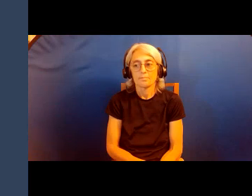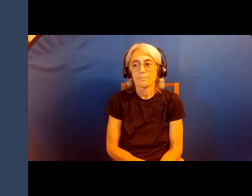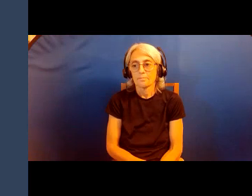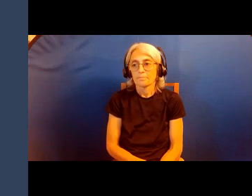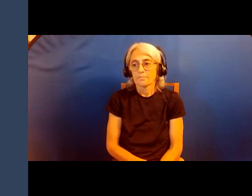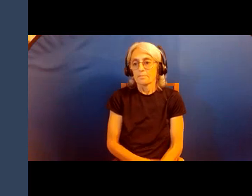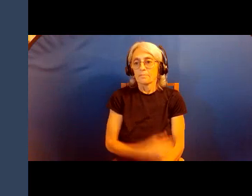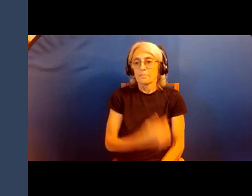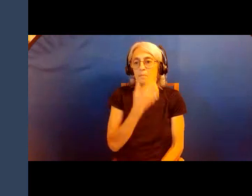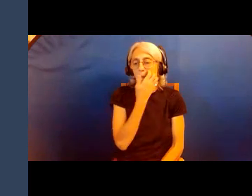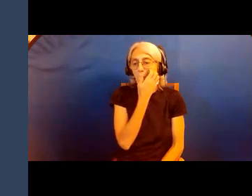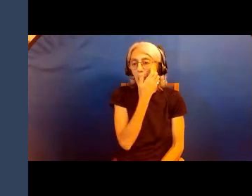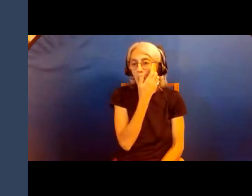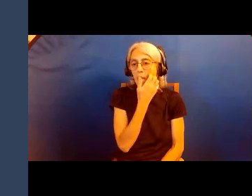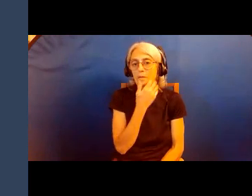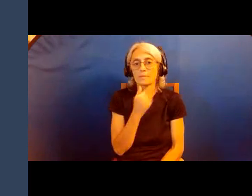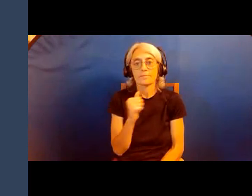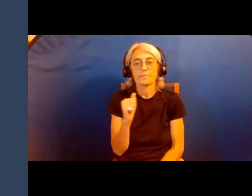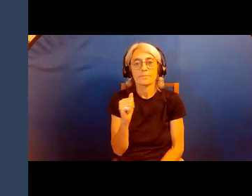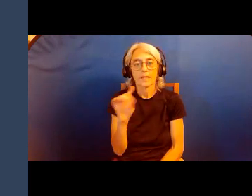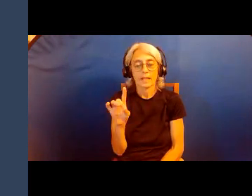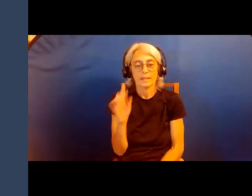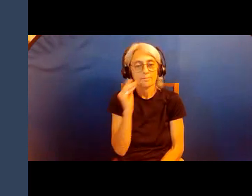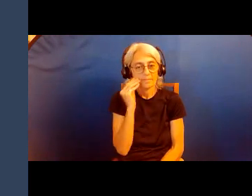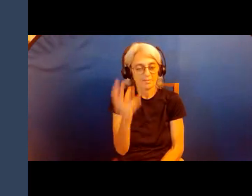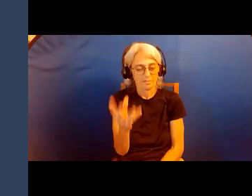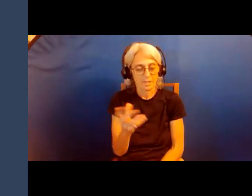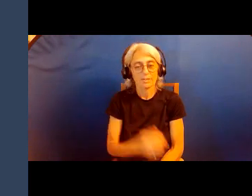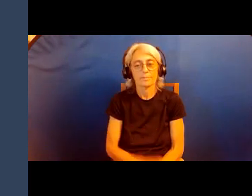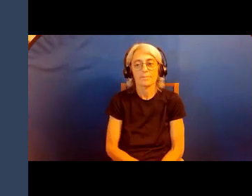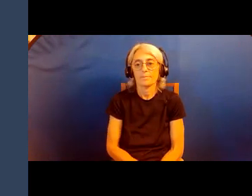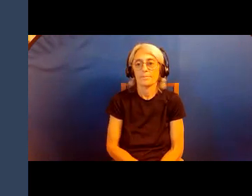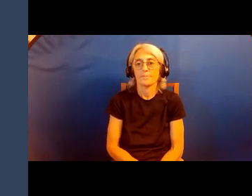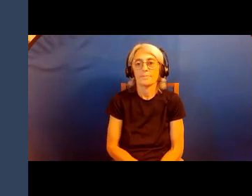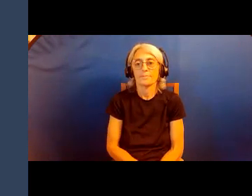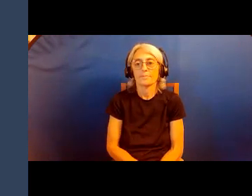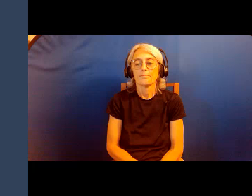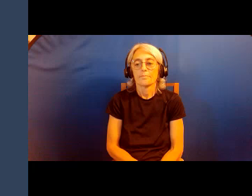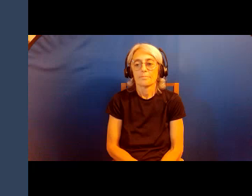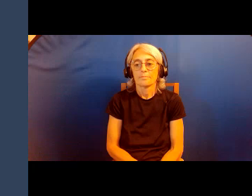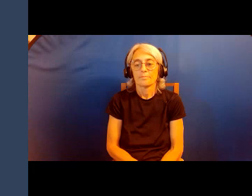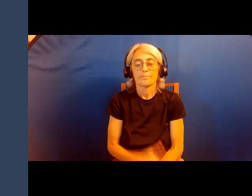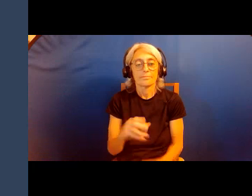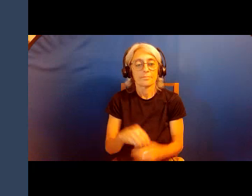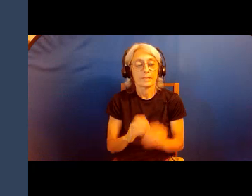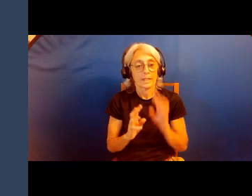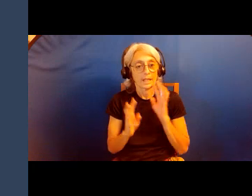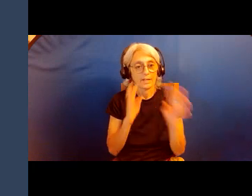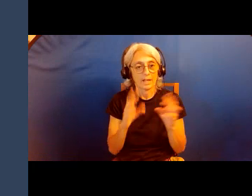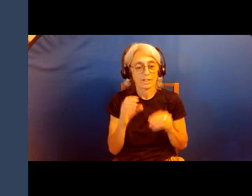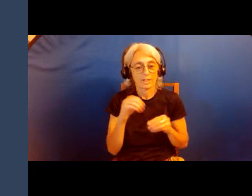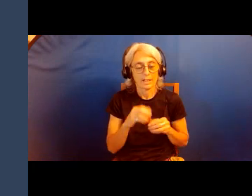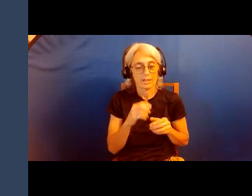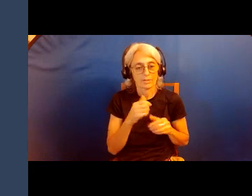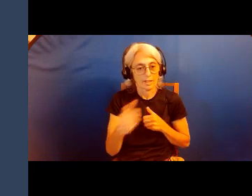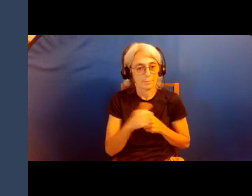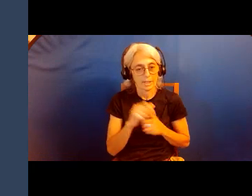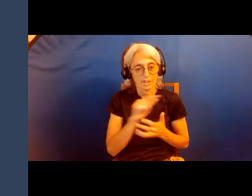Commissioners. Tab 18 is an information item. As part of our Innovations in Transportation